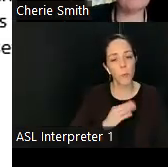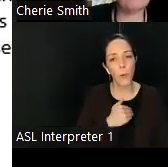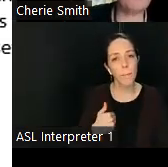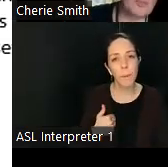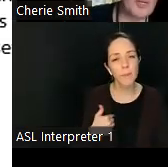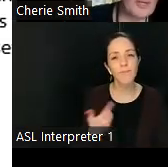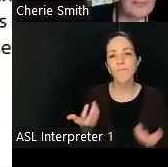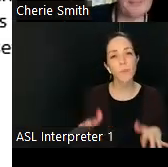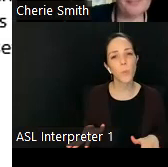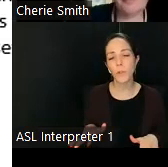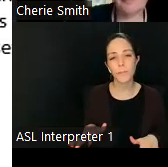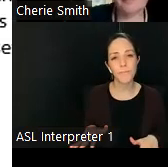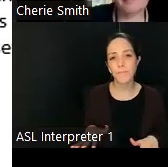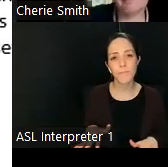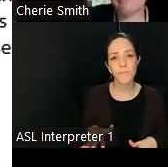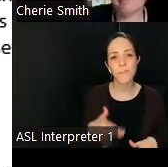were former.